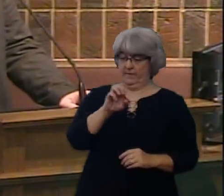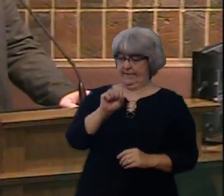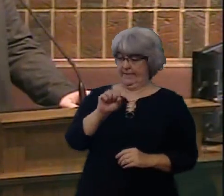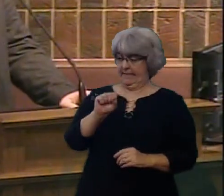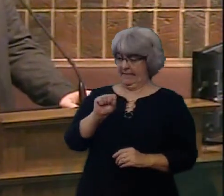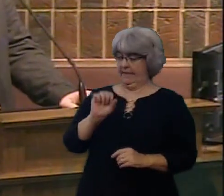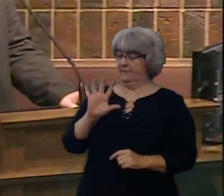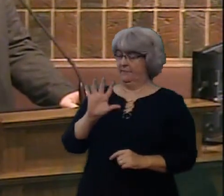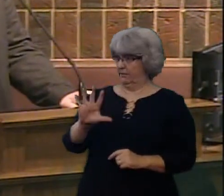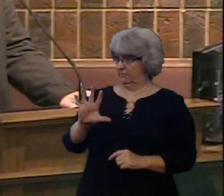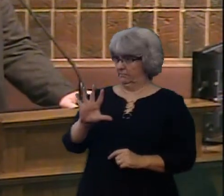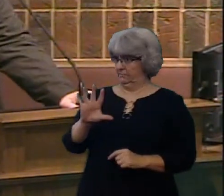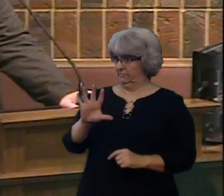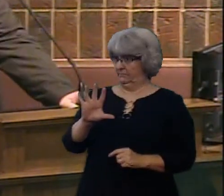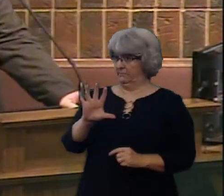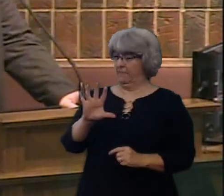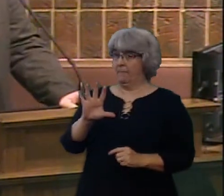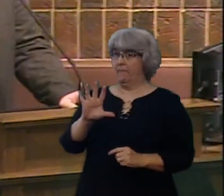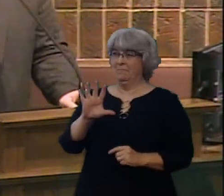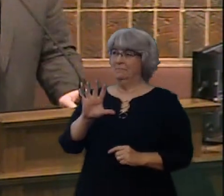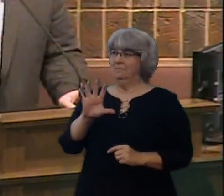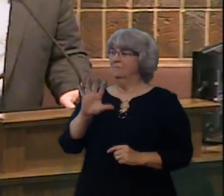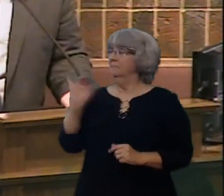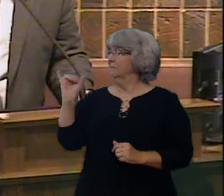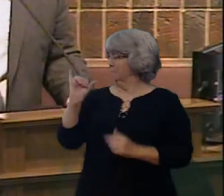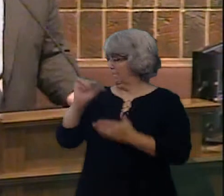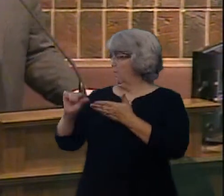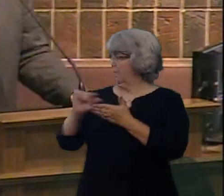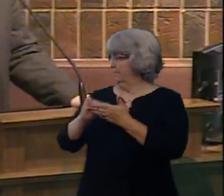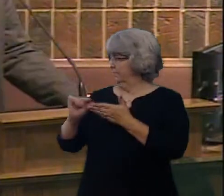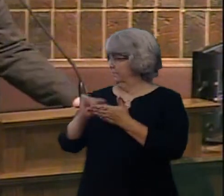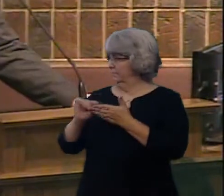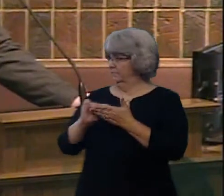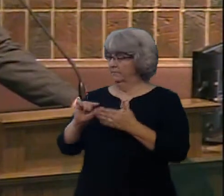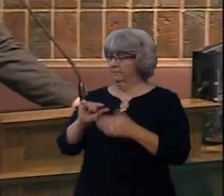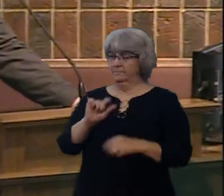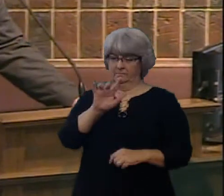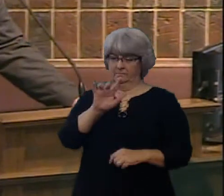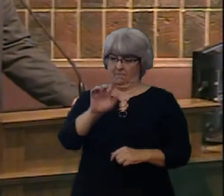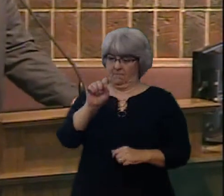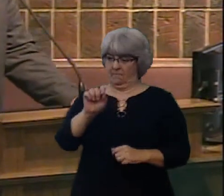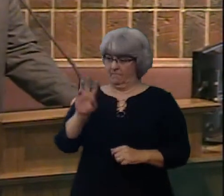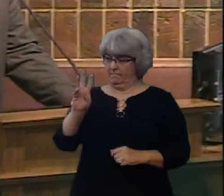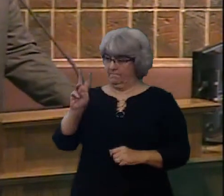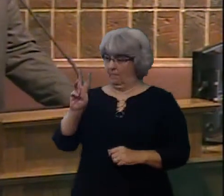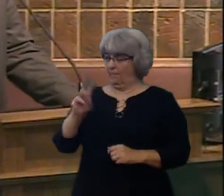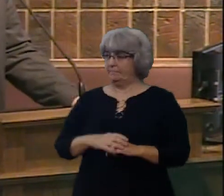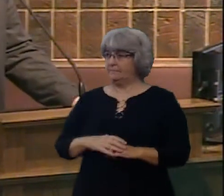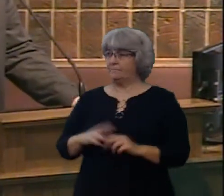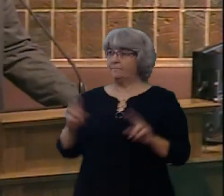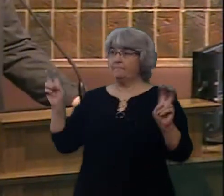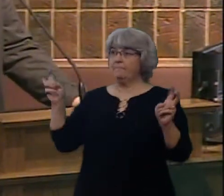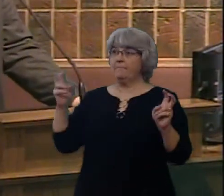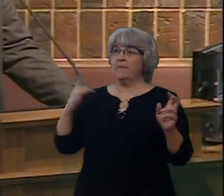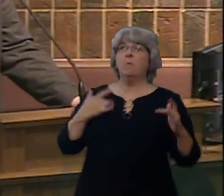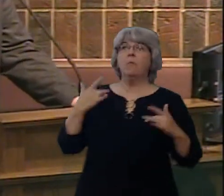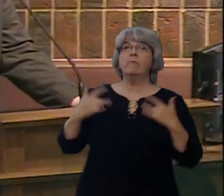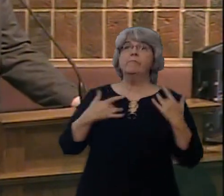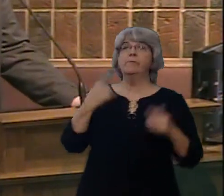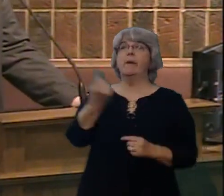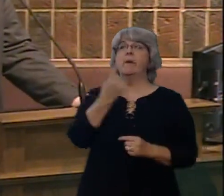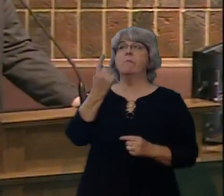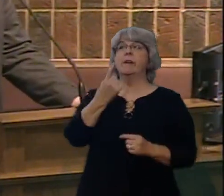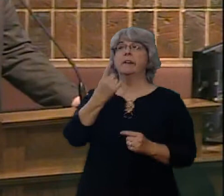5, where we started. 1 Thessalonians chapter 5, verse 16. Rejoice always. Pray